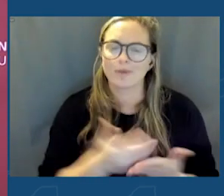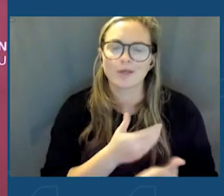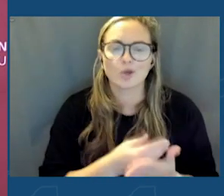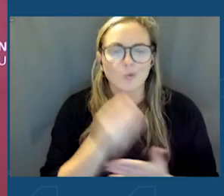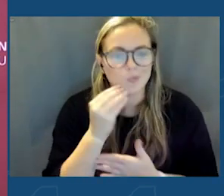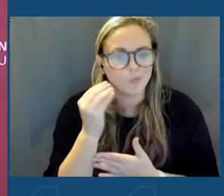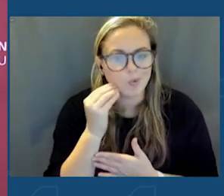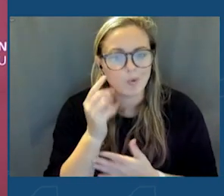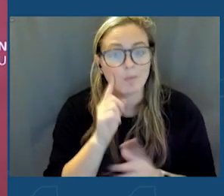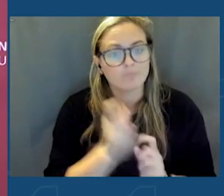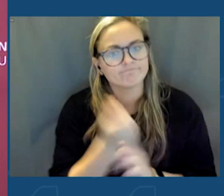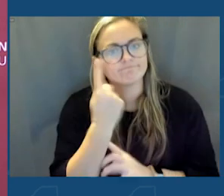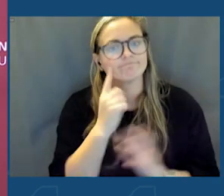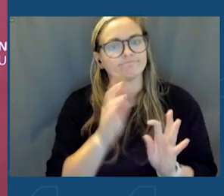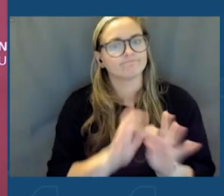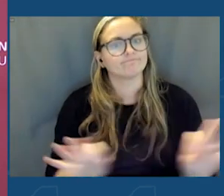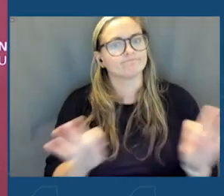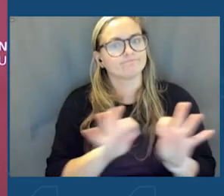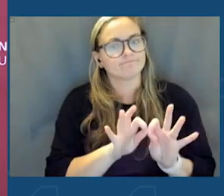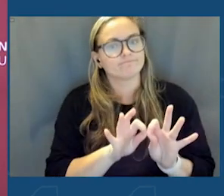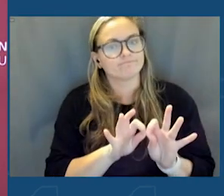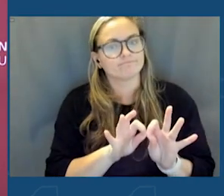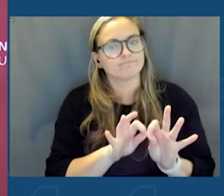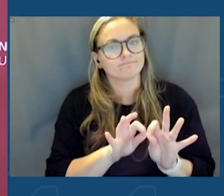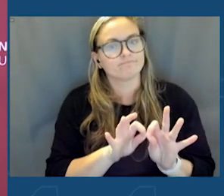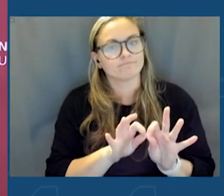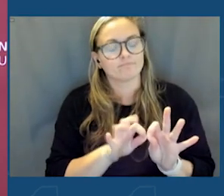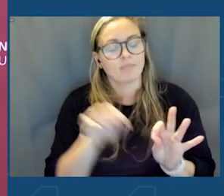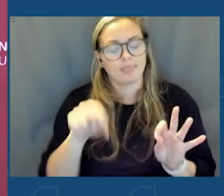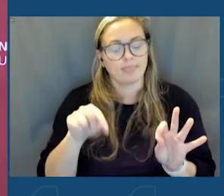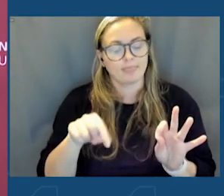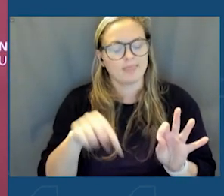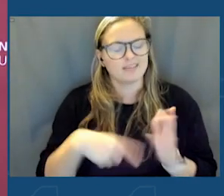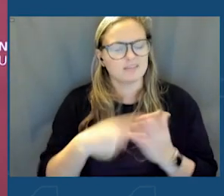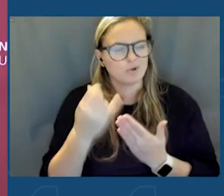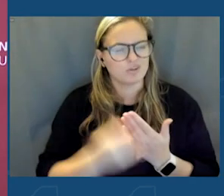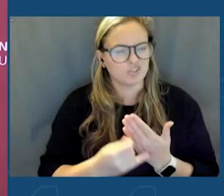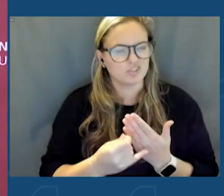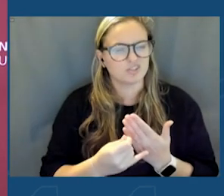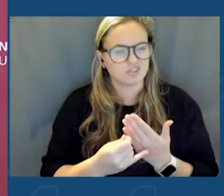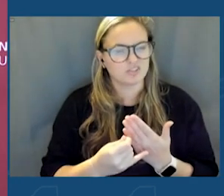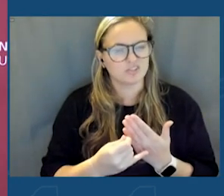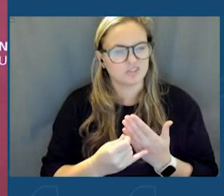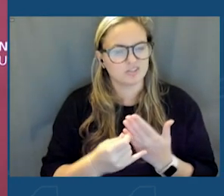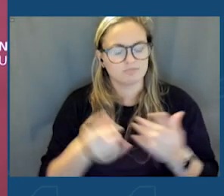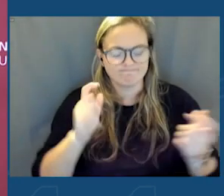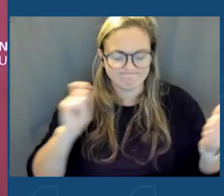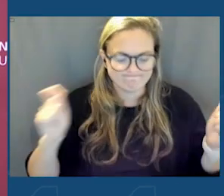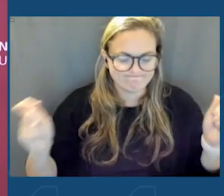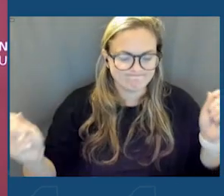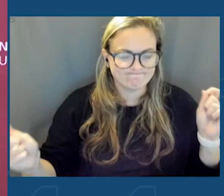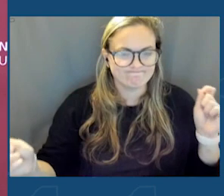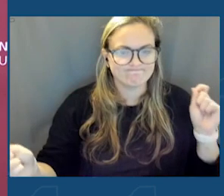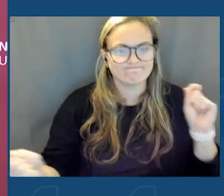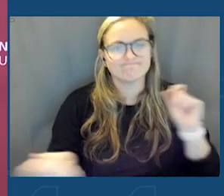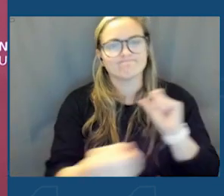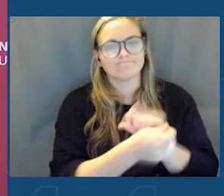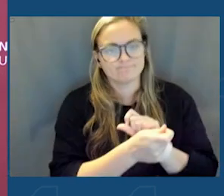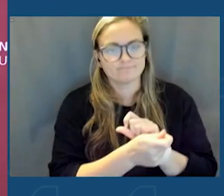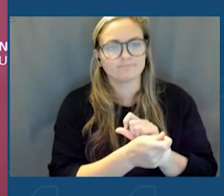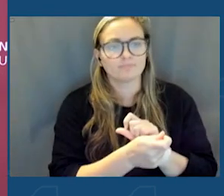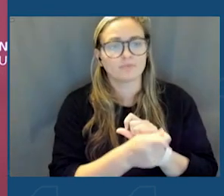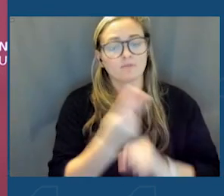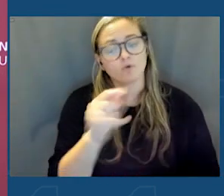more important than that, this is a project that's transformative for